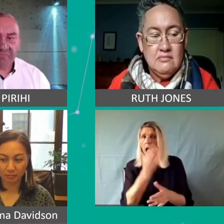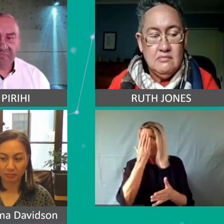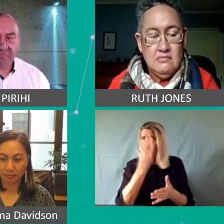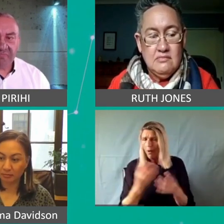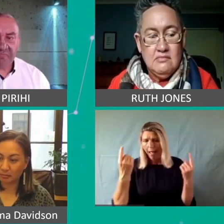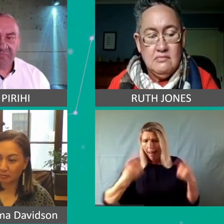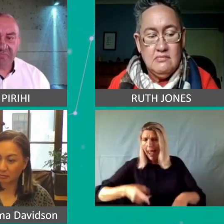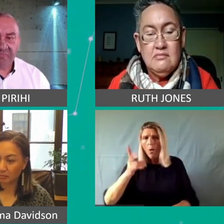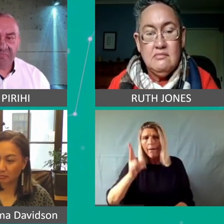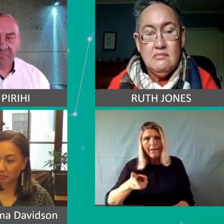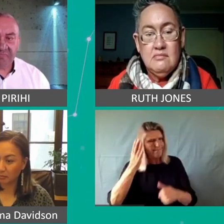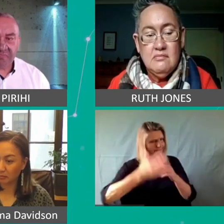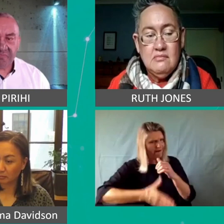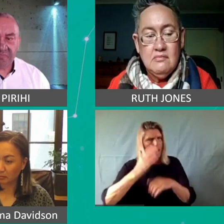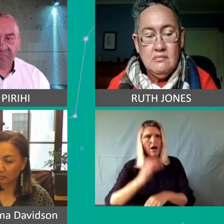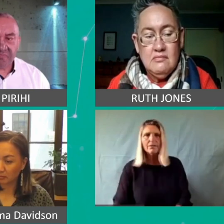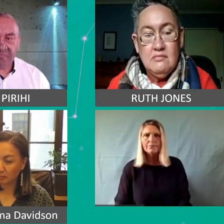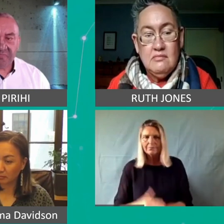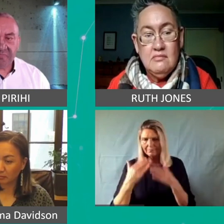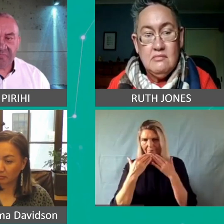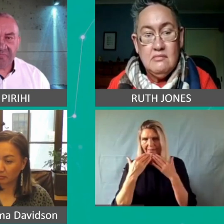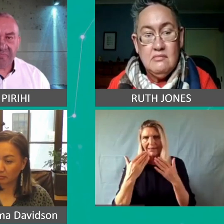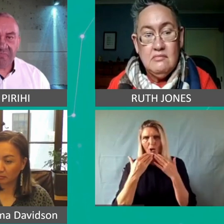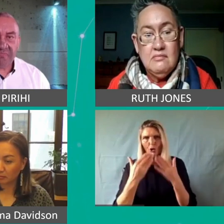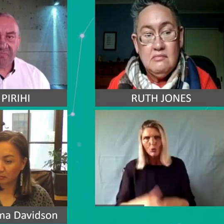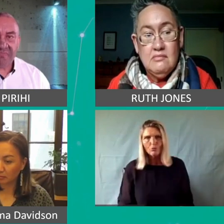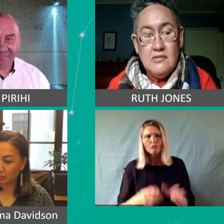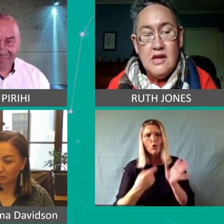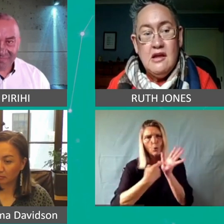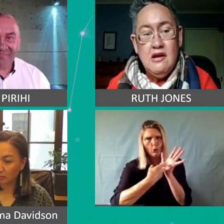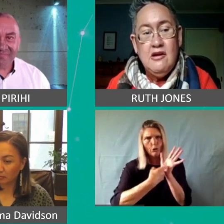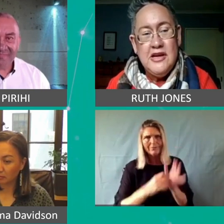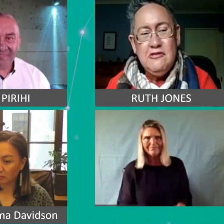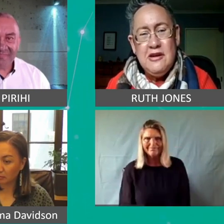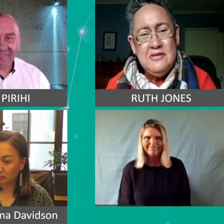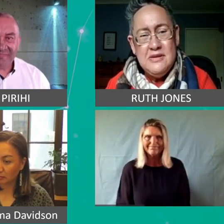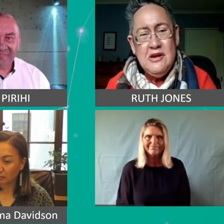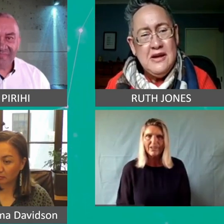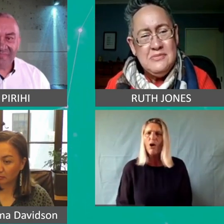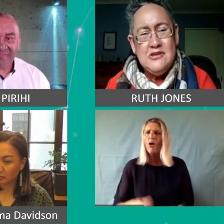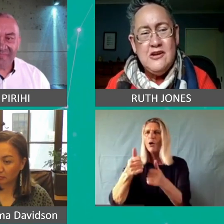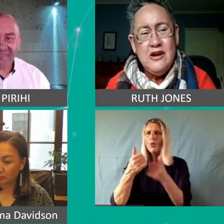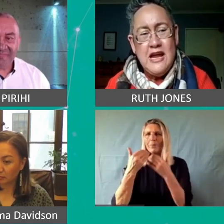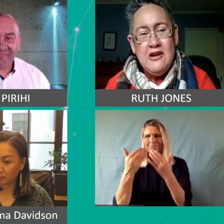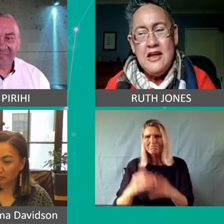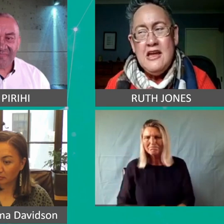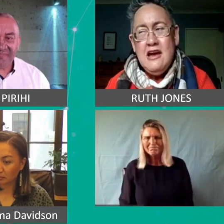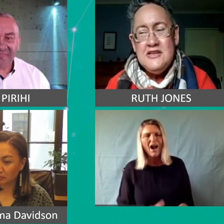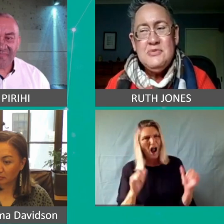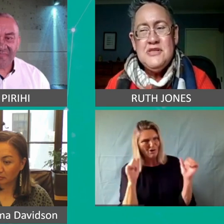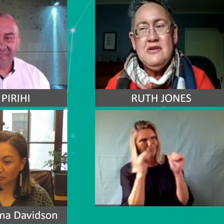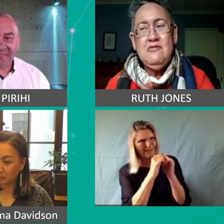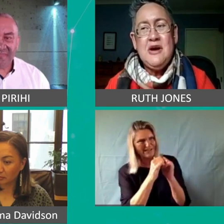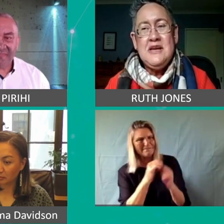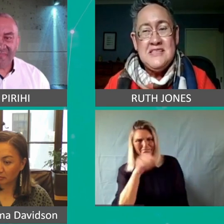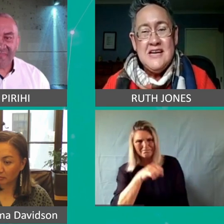things happen again. Thank you to you, Ruth. Oh, kia ora, Debbie, I absolutely agree. And I just